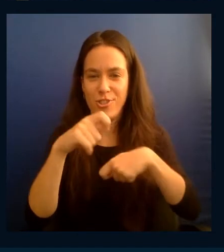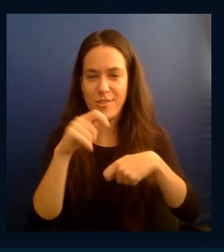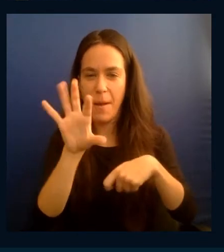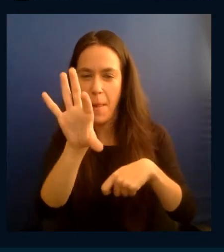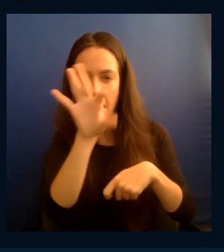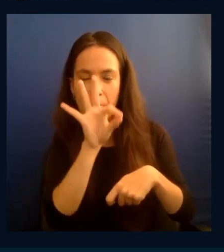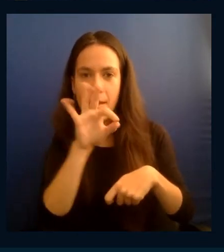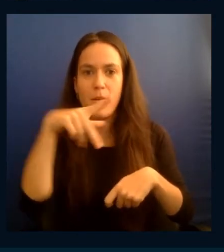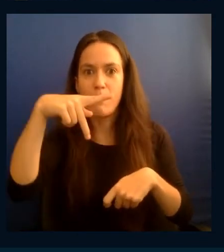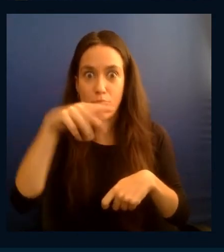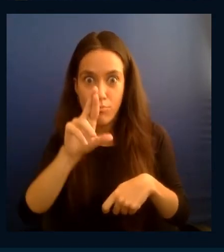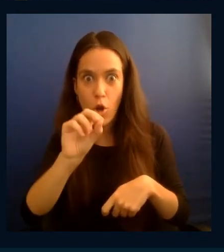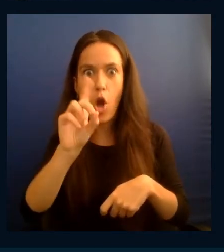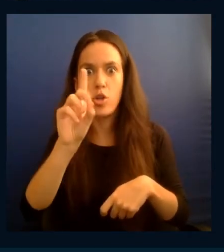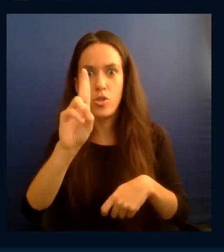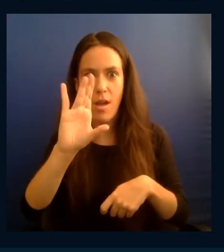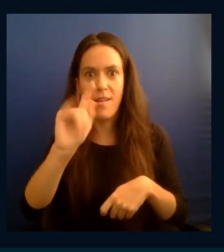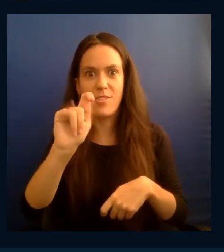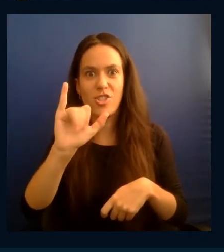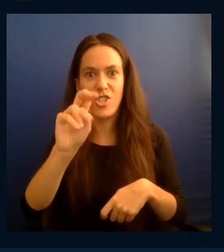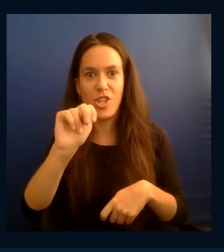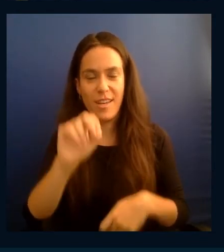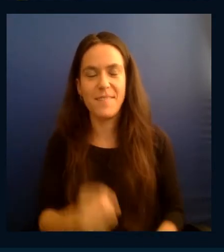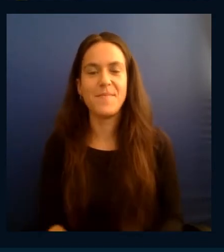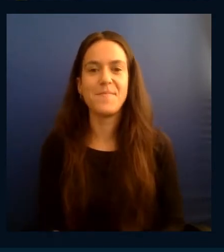here. And it should pull that up.